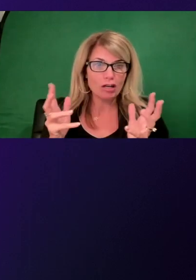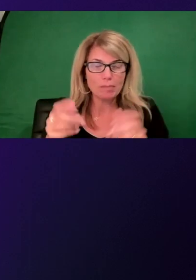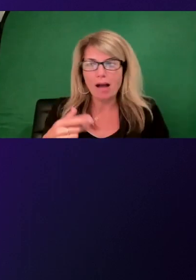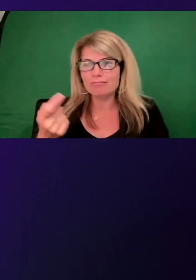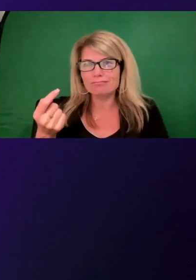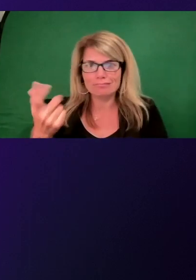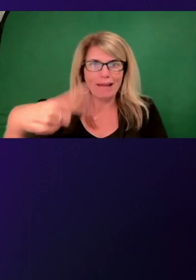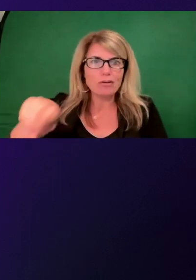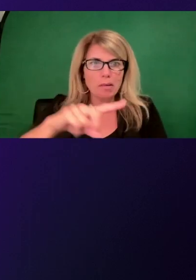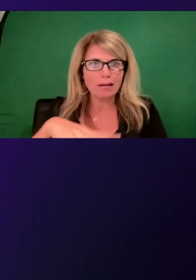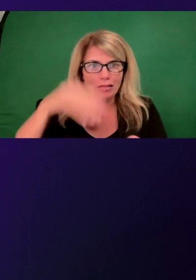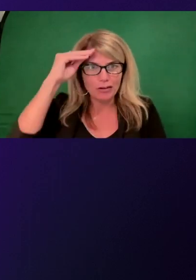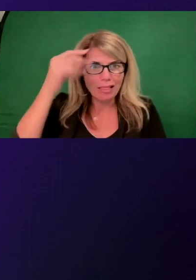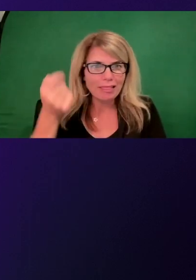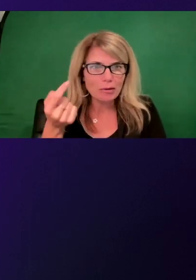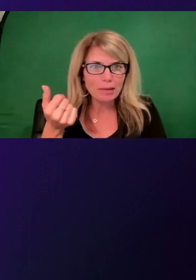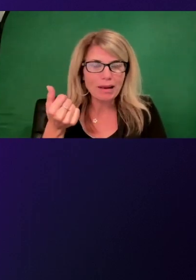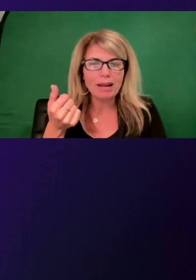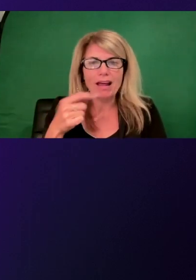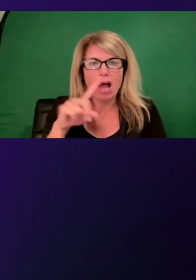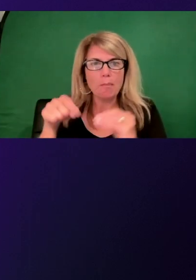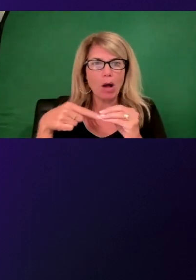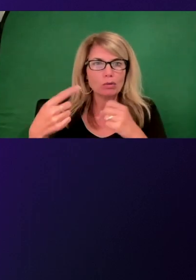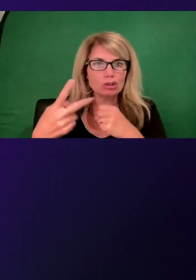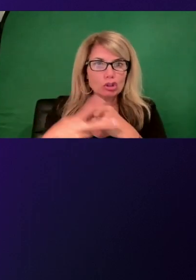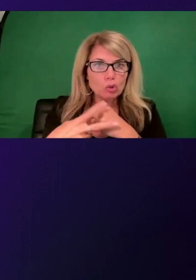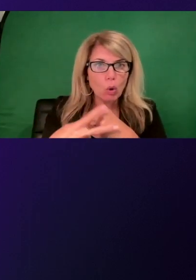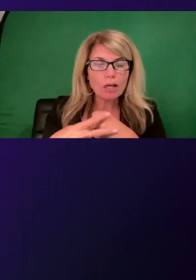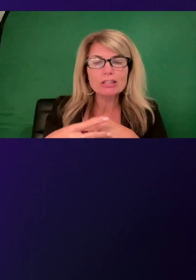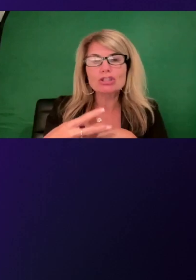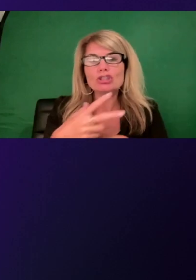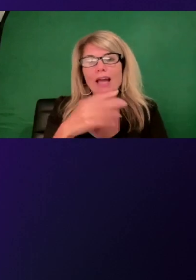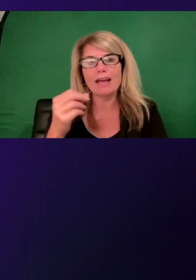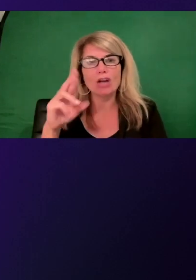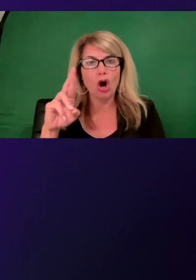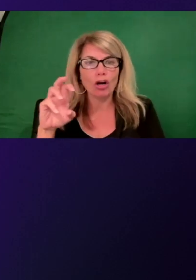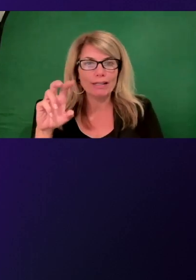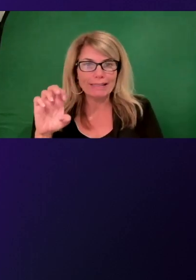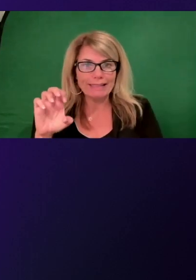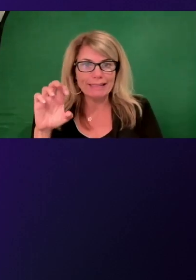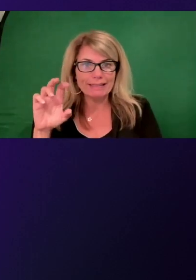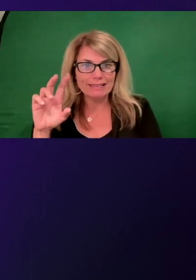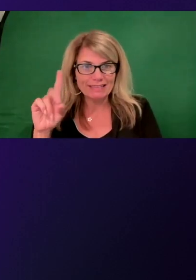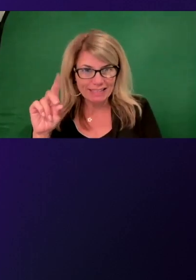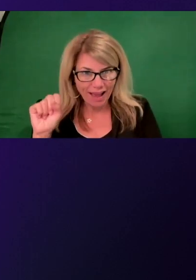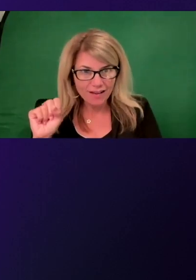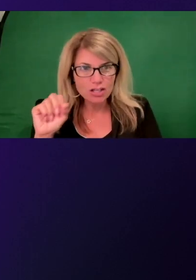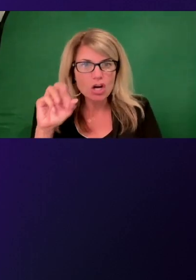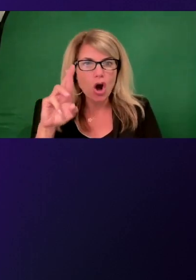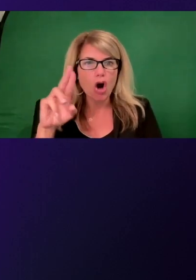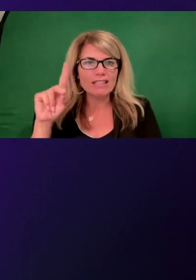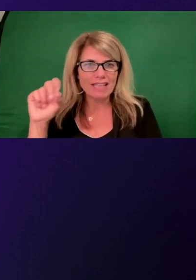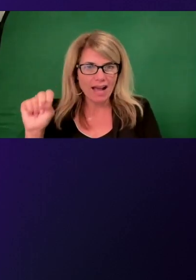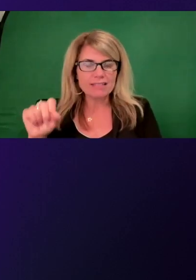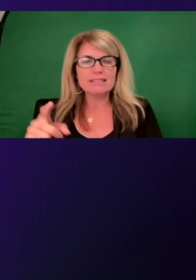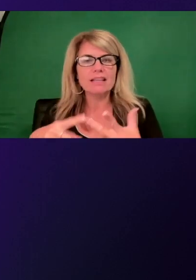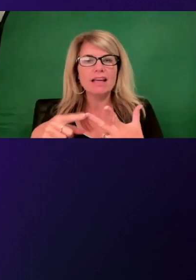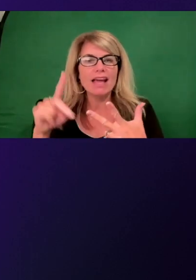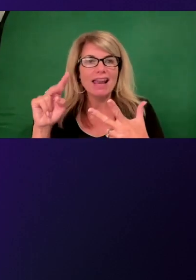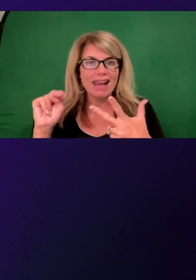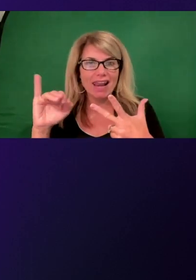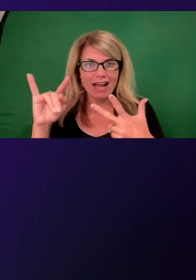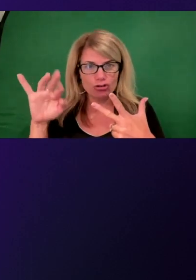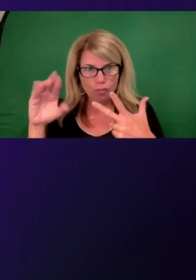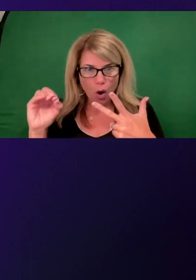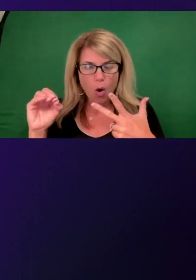bit more about storage, both our EBS and our Nitro SSDs here, and how both of them kind